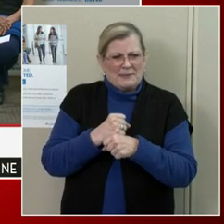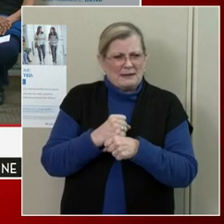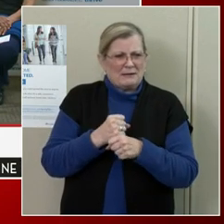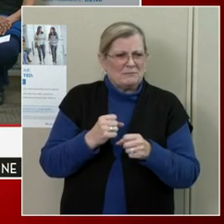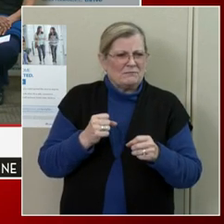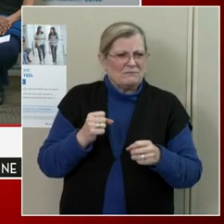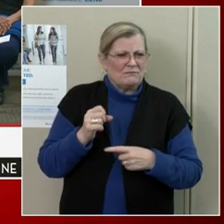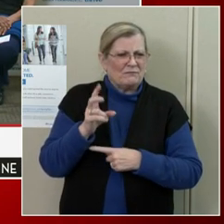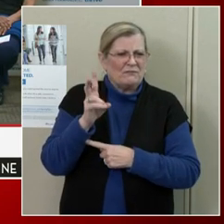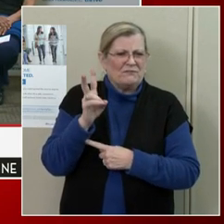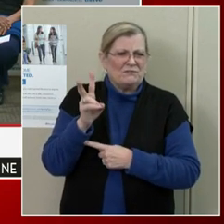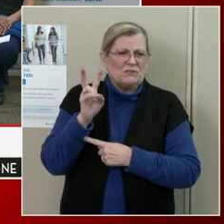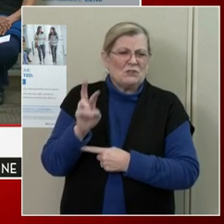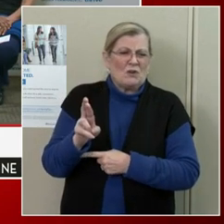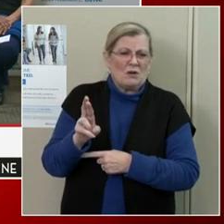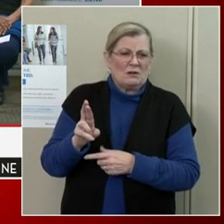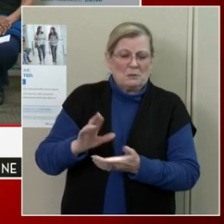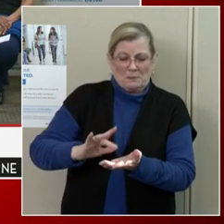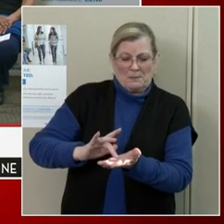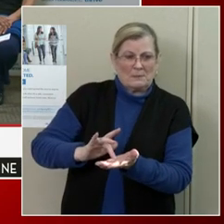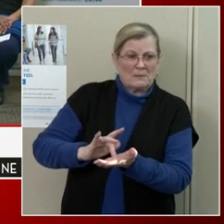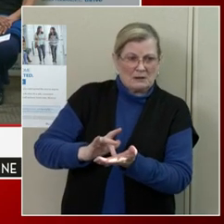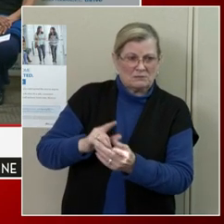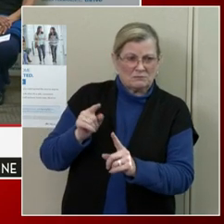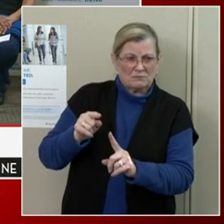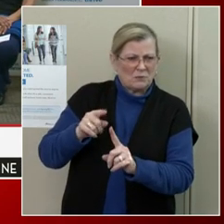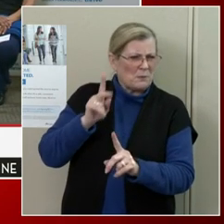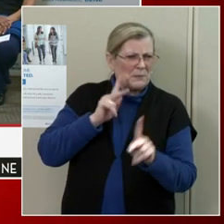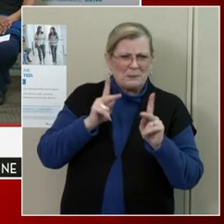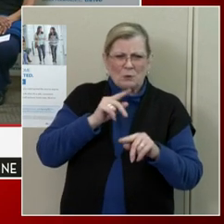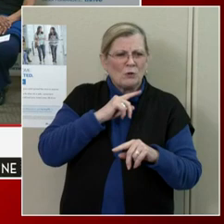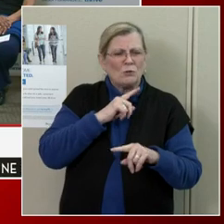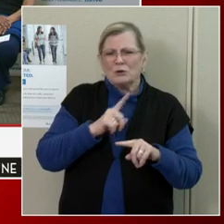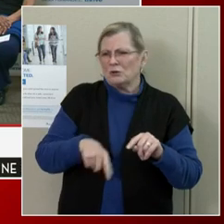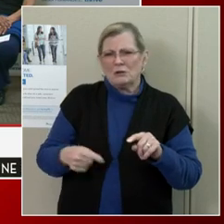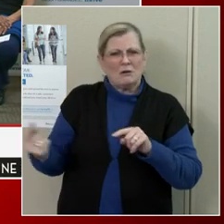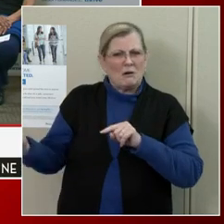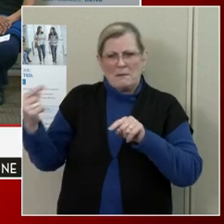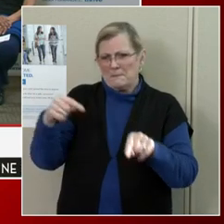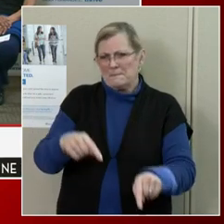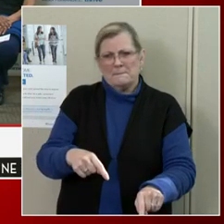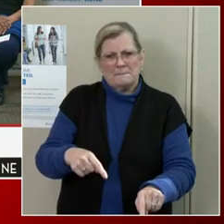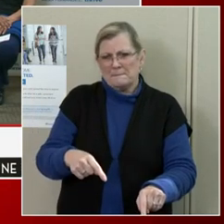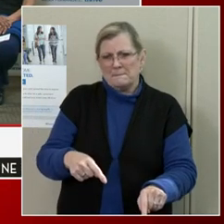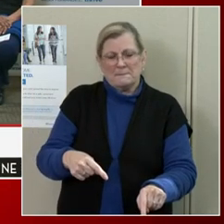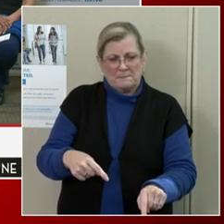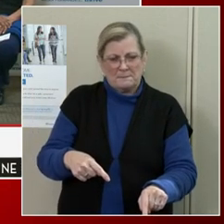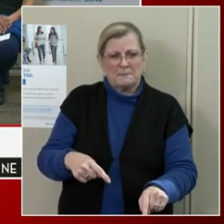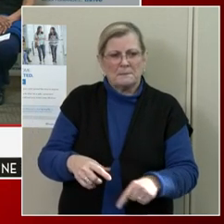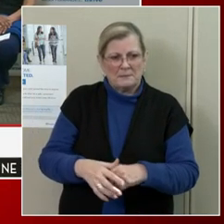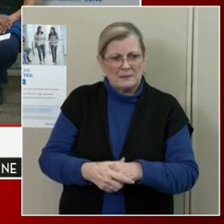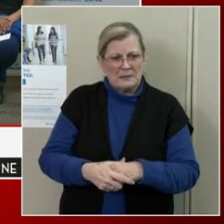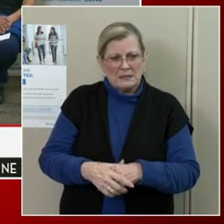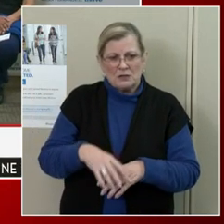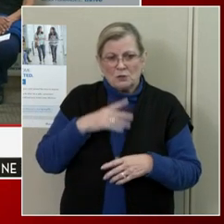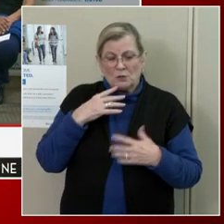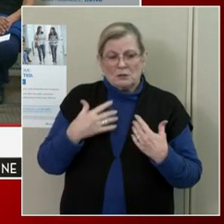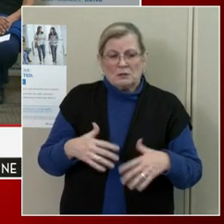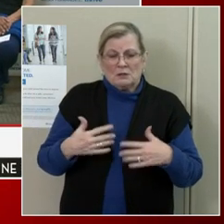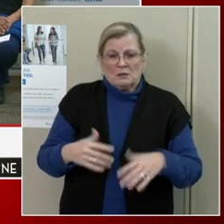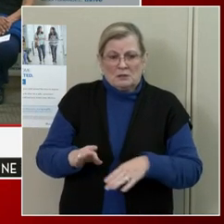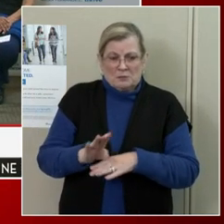for members who could not come to the medical office buildings. So it has been a very busy last 9 months.